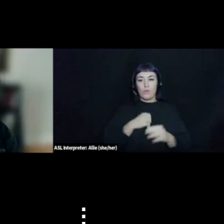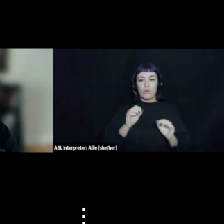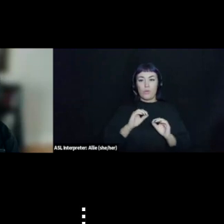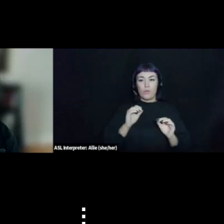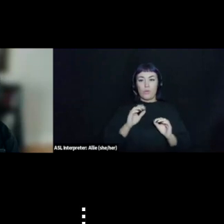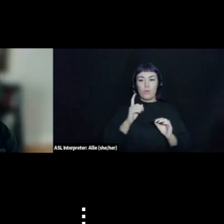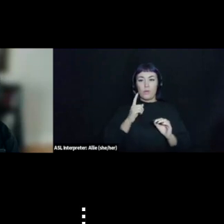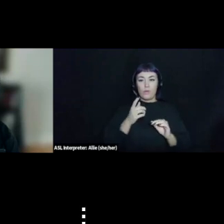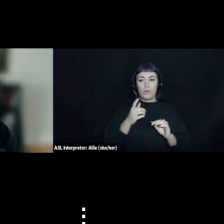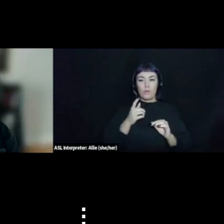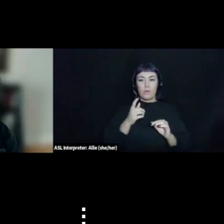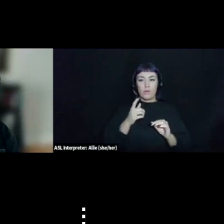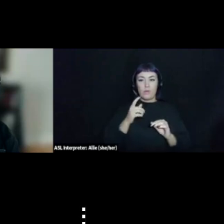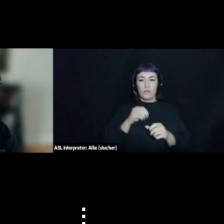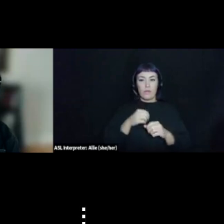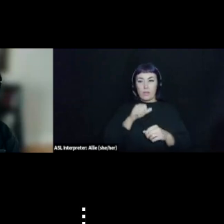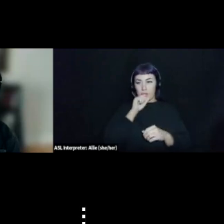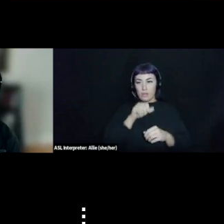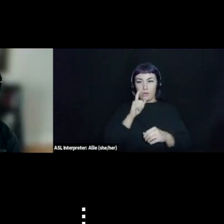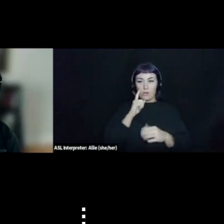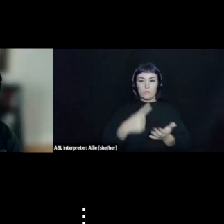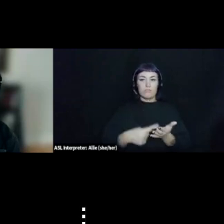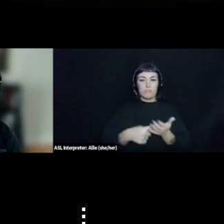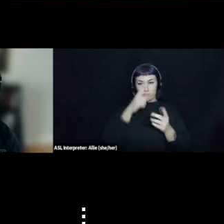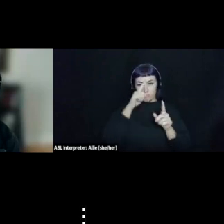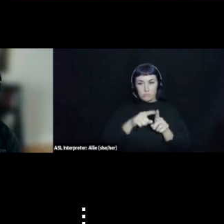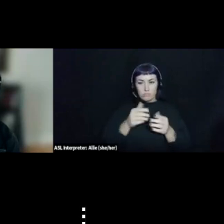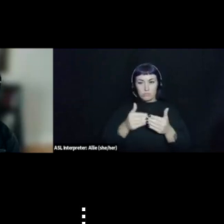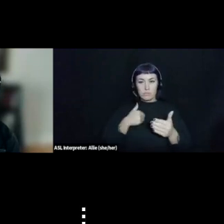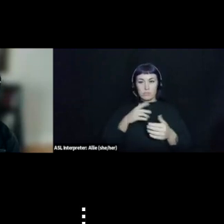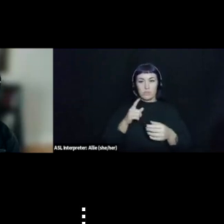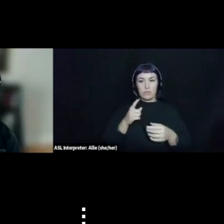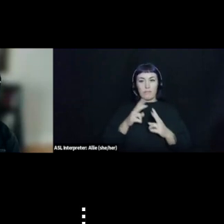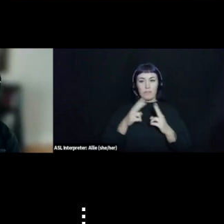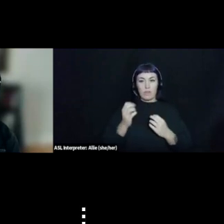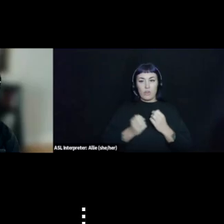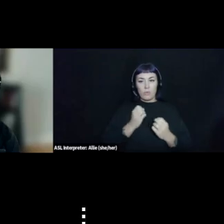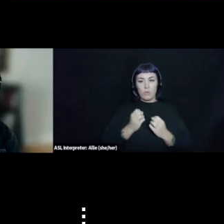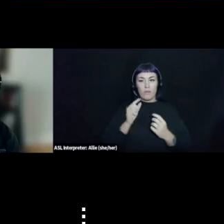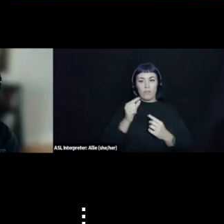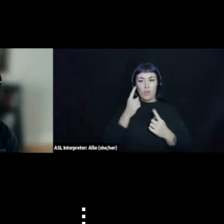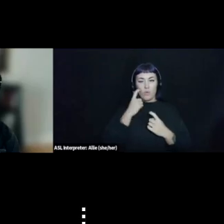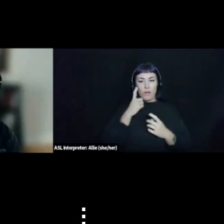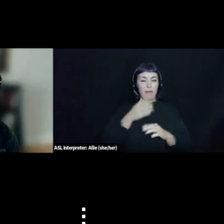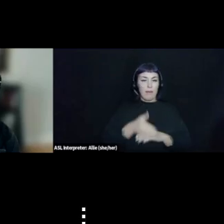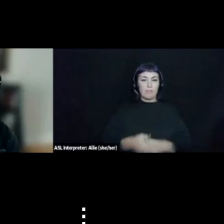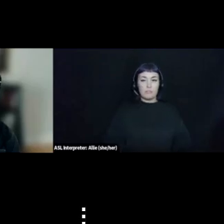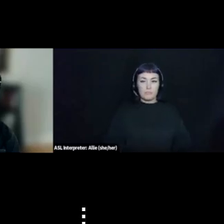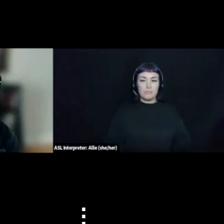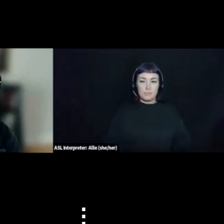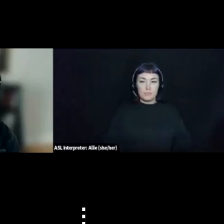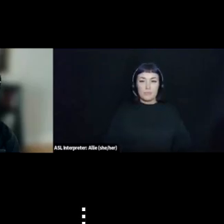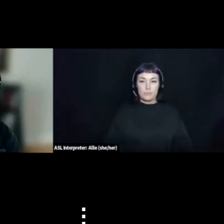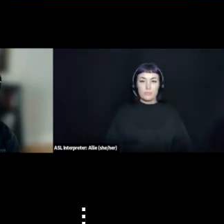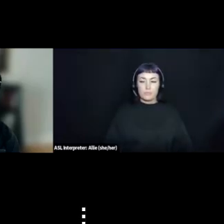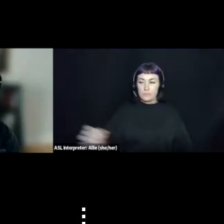or scared or regret anything that was just done. In fact, I love it, and it was all discussed and consented to beforehand.